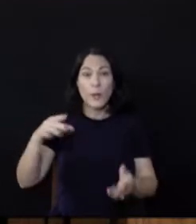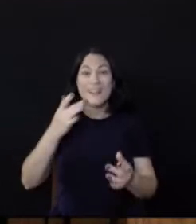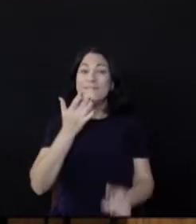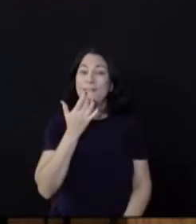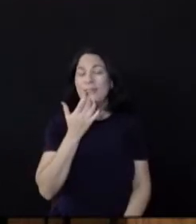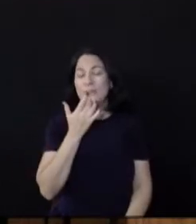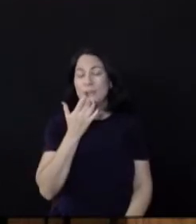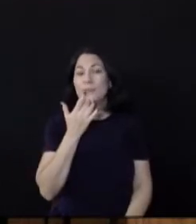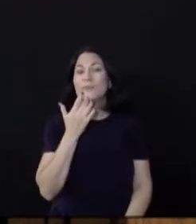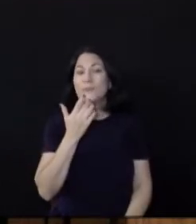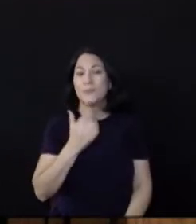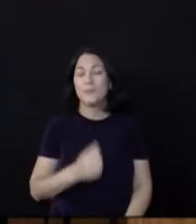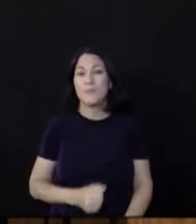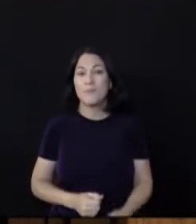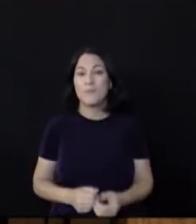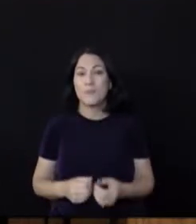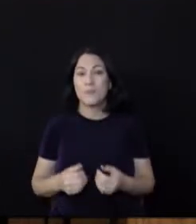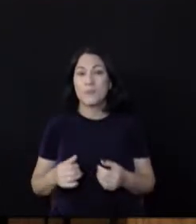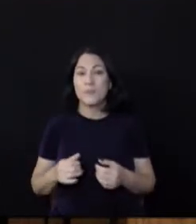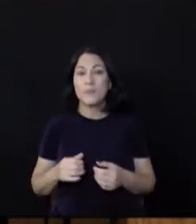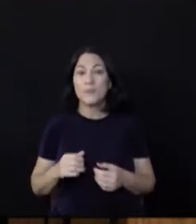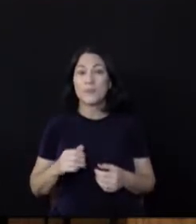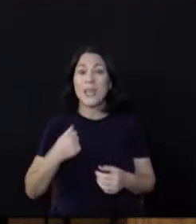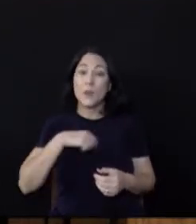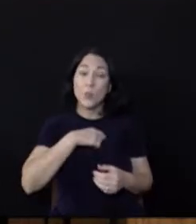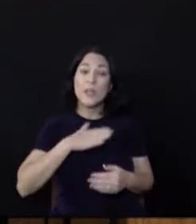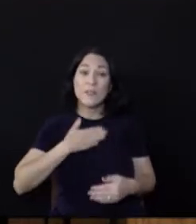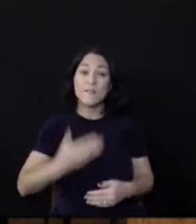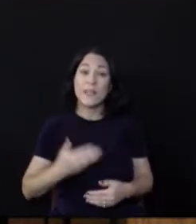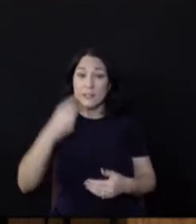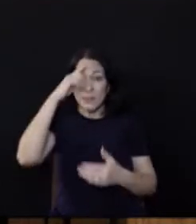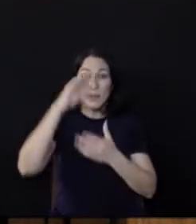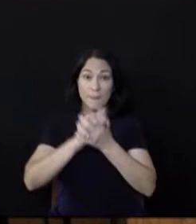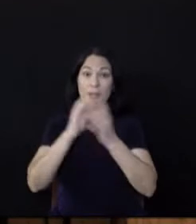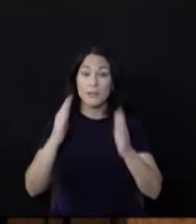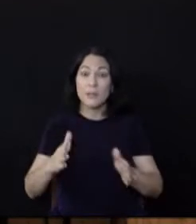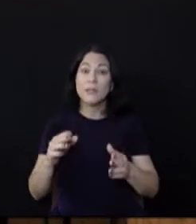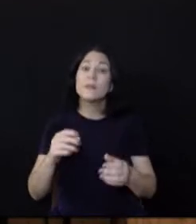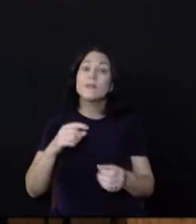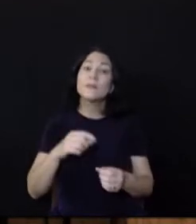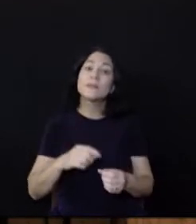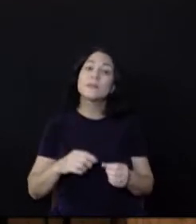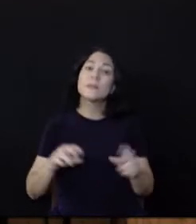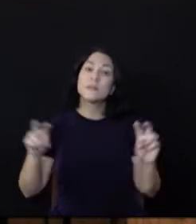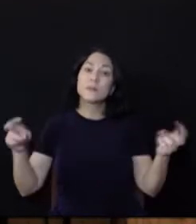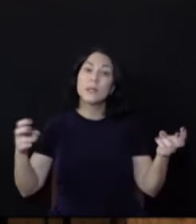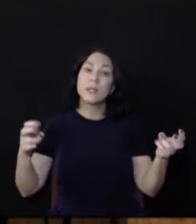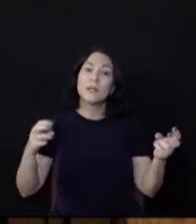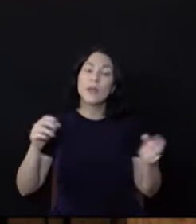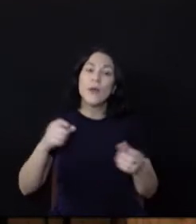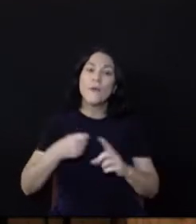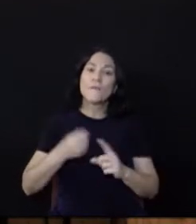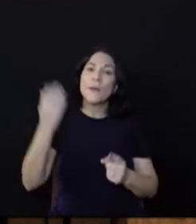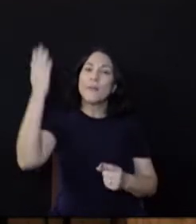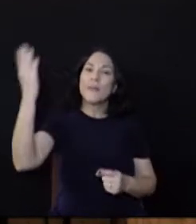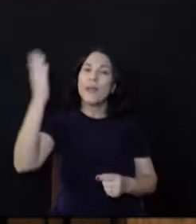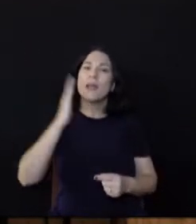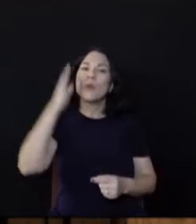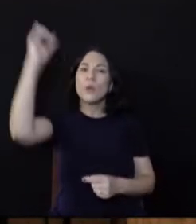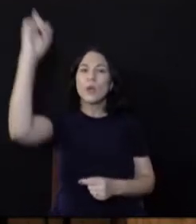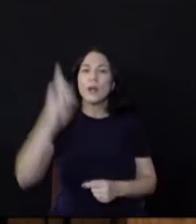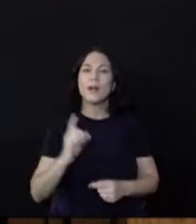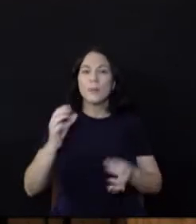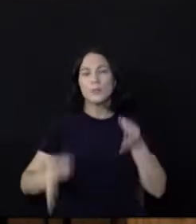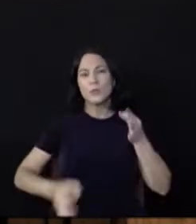favor. And as we confess in the Apostles' Creed, from that place, he shall come again to judge